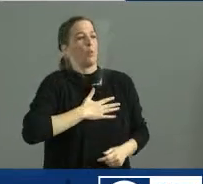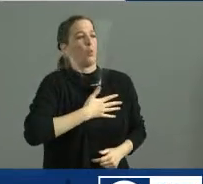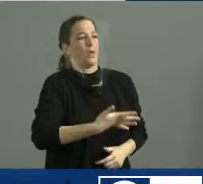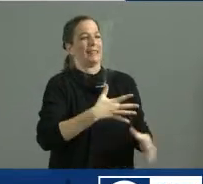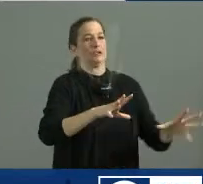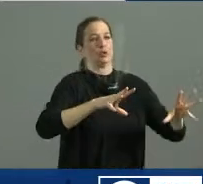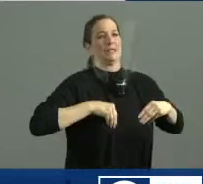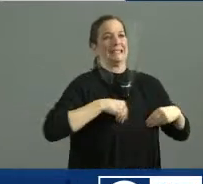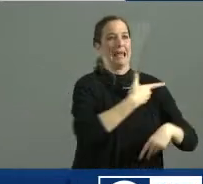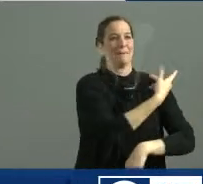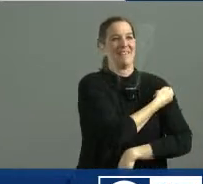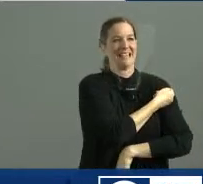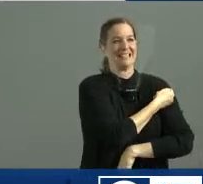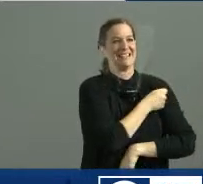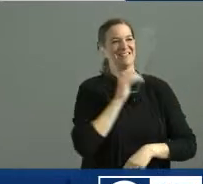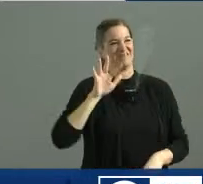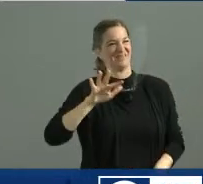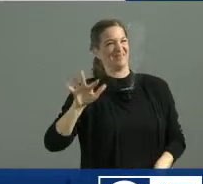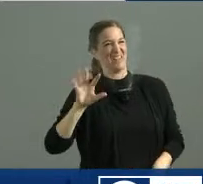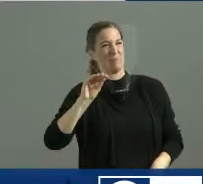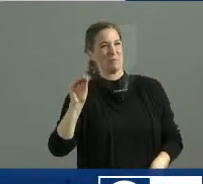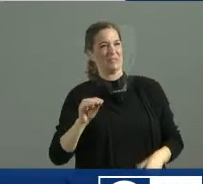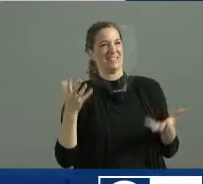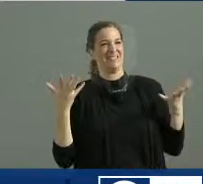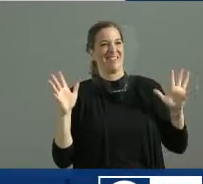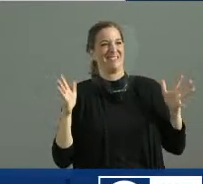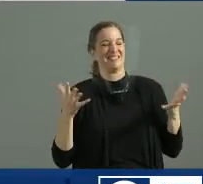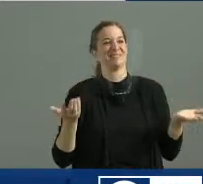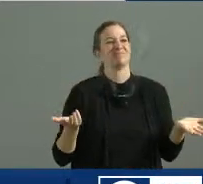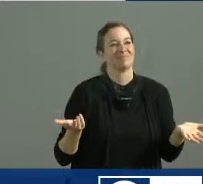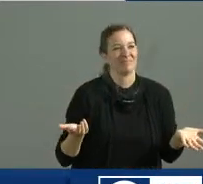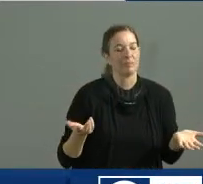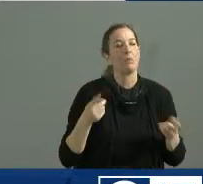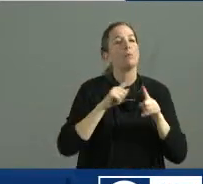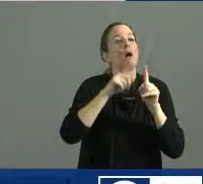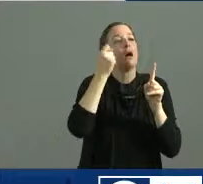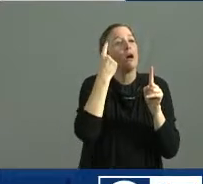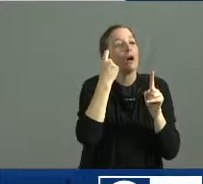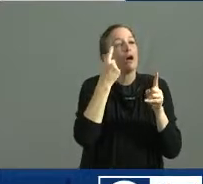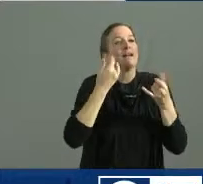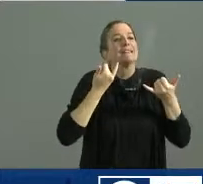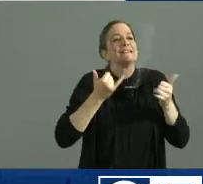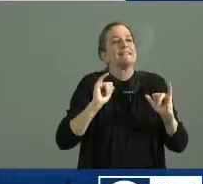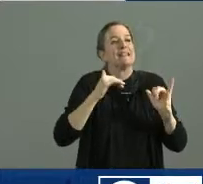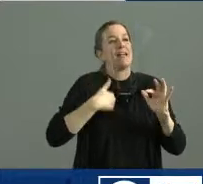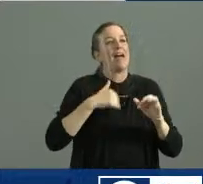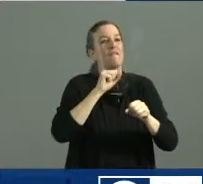of our partner vaccination sites that they still have healthcare workers scheduled out to